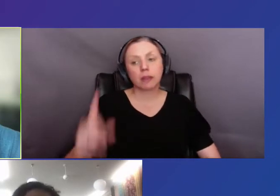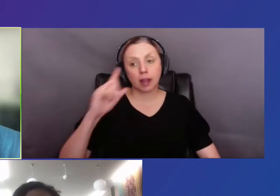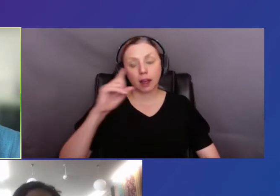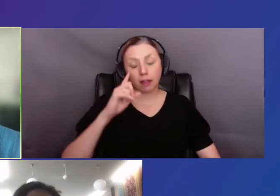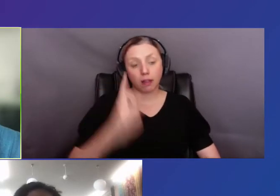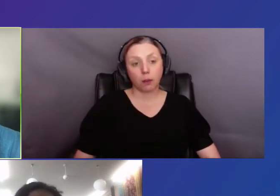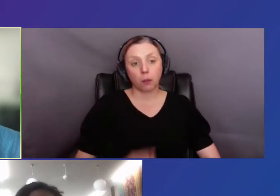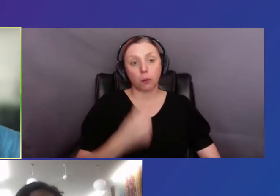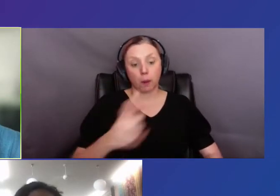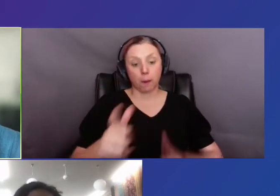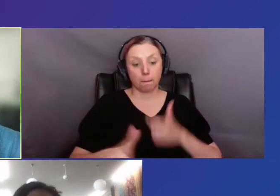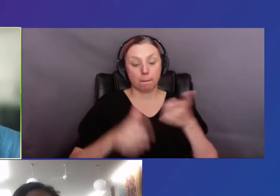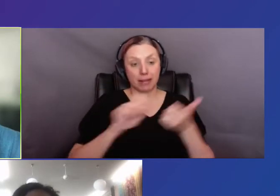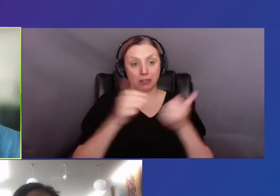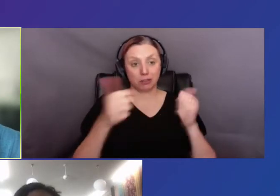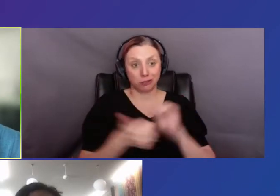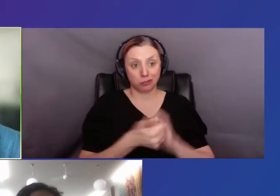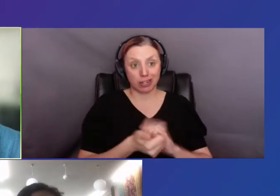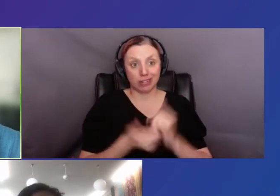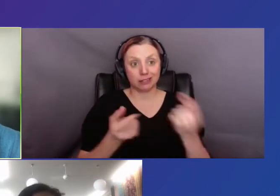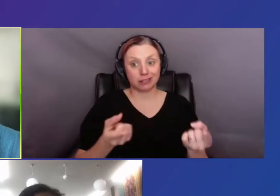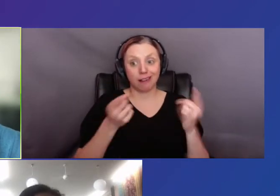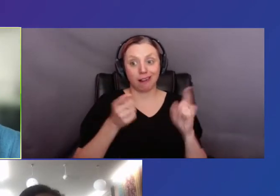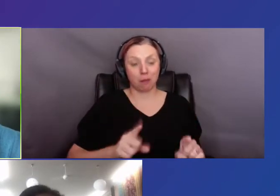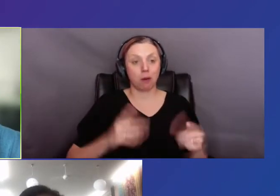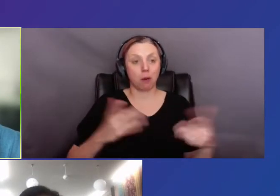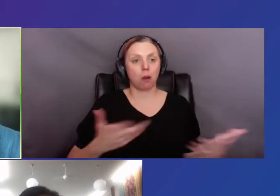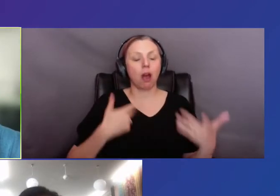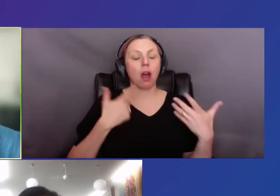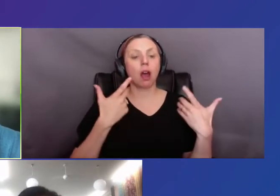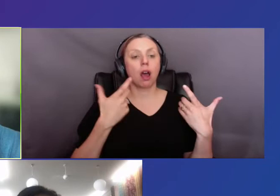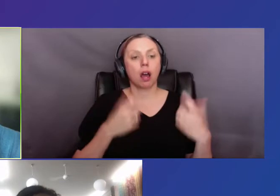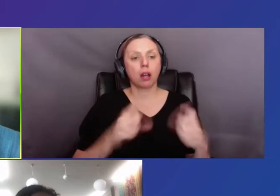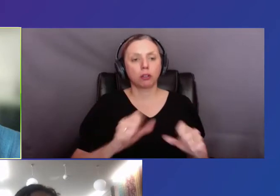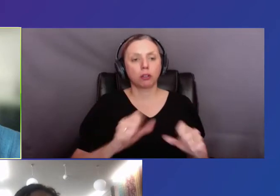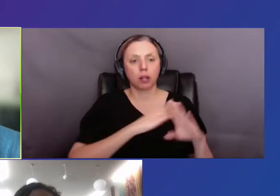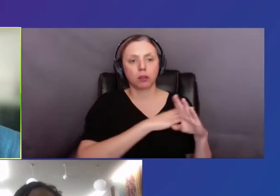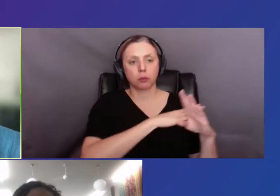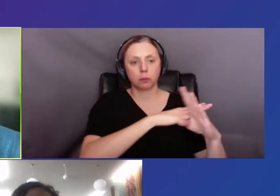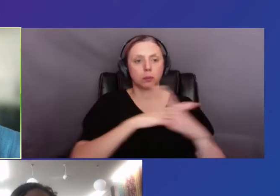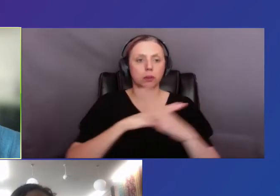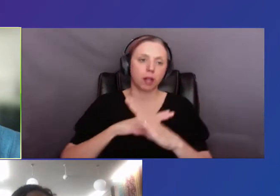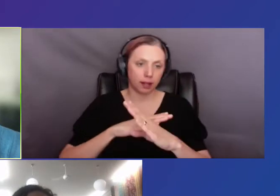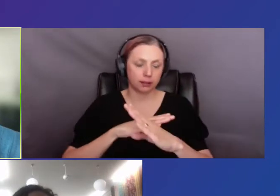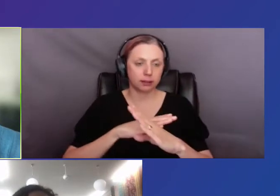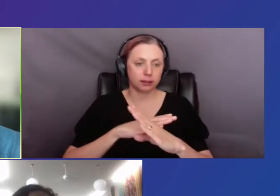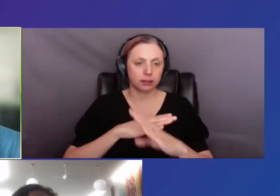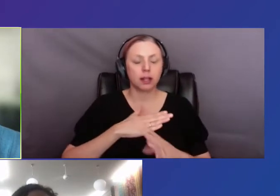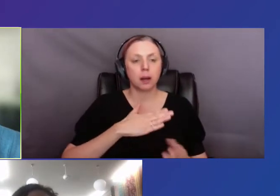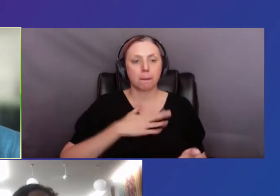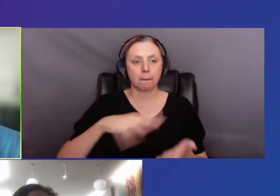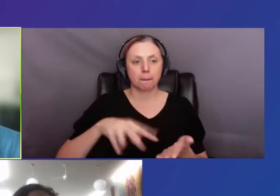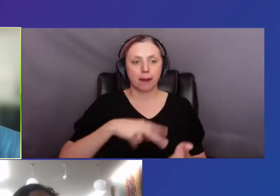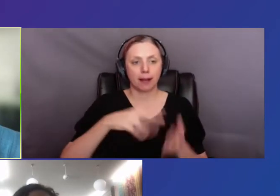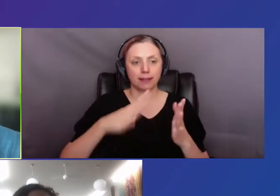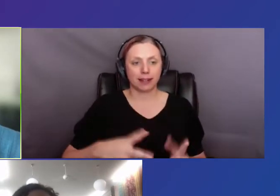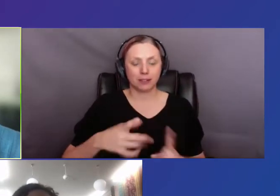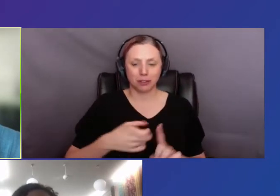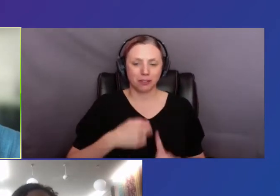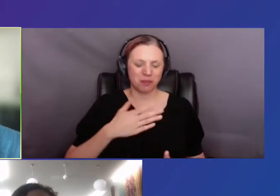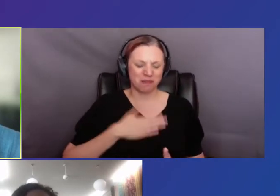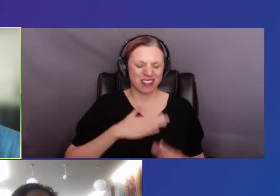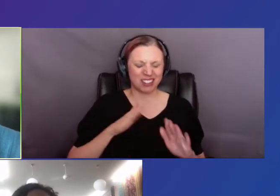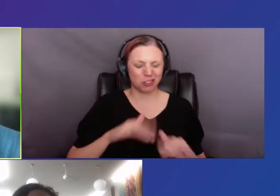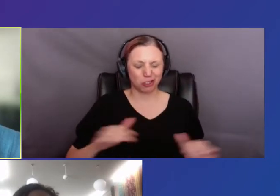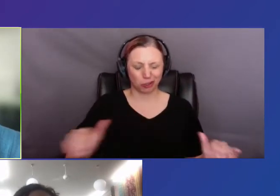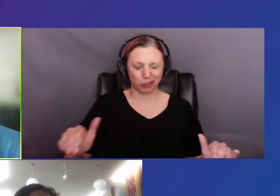biggest shifts that happened is I tried to protect my dancers from my children